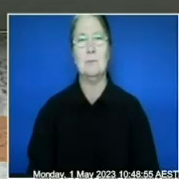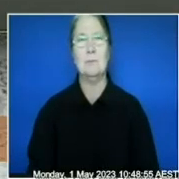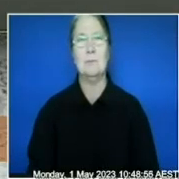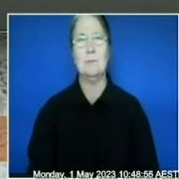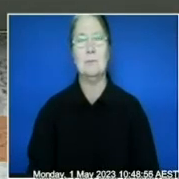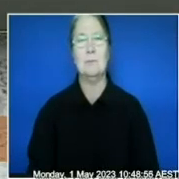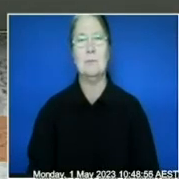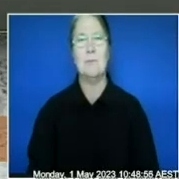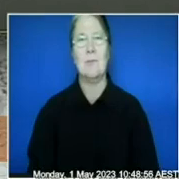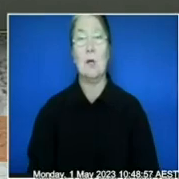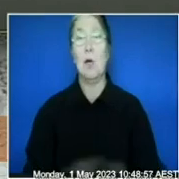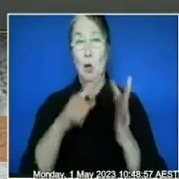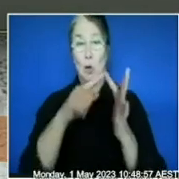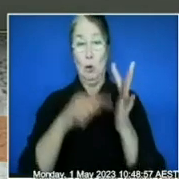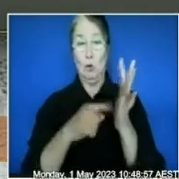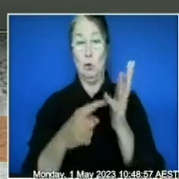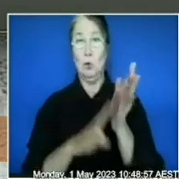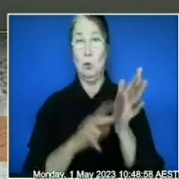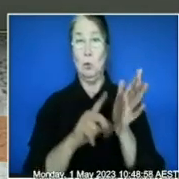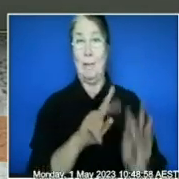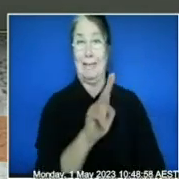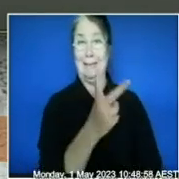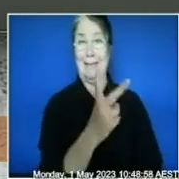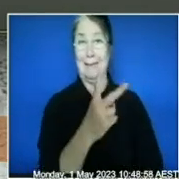just before...